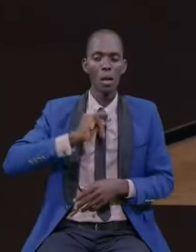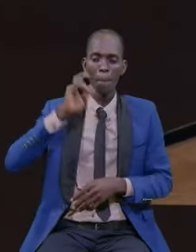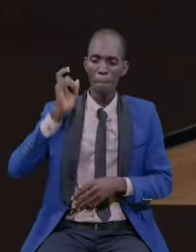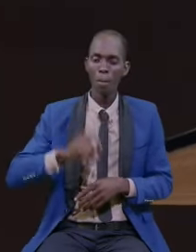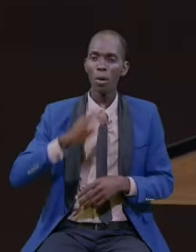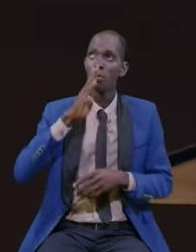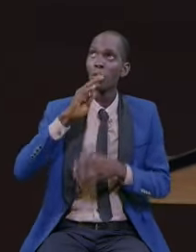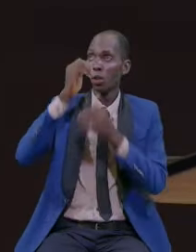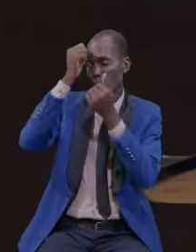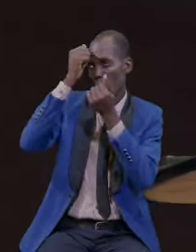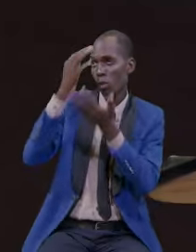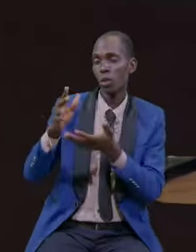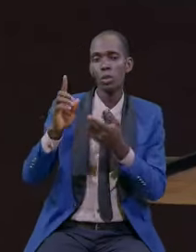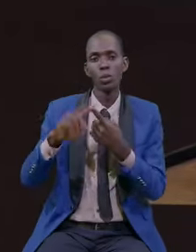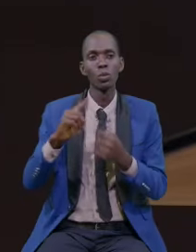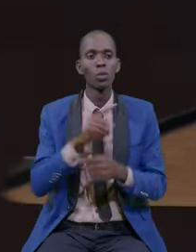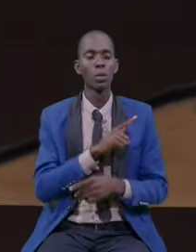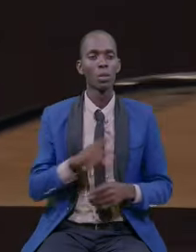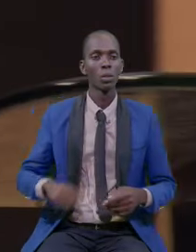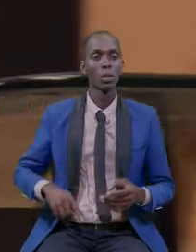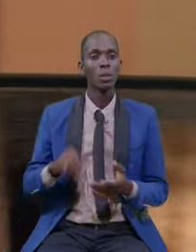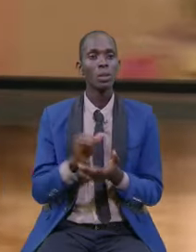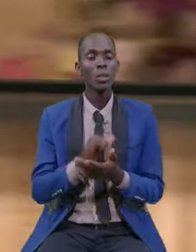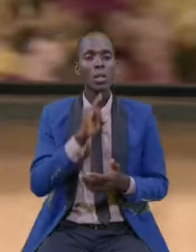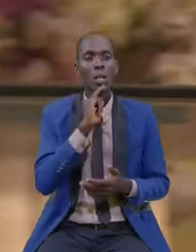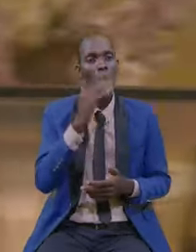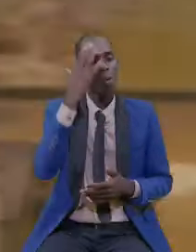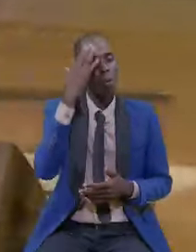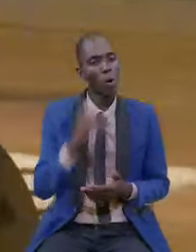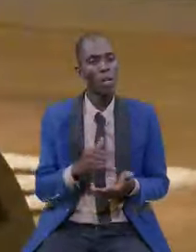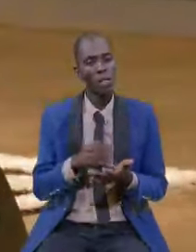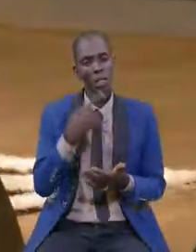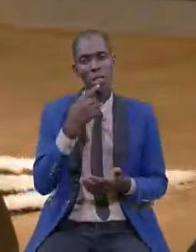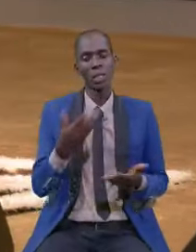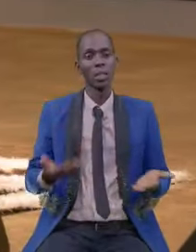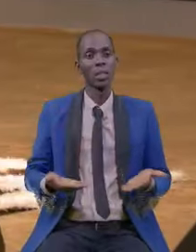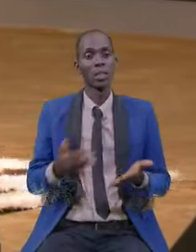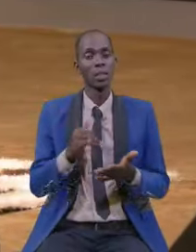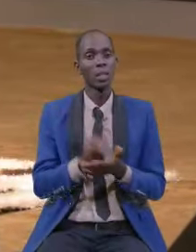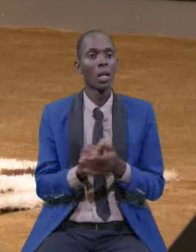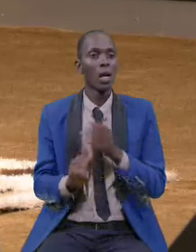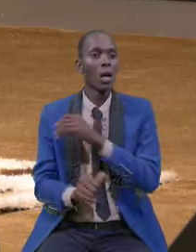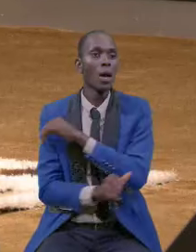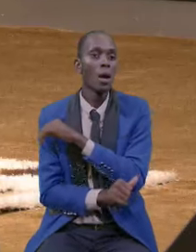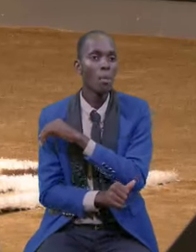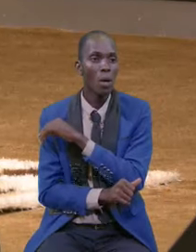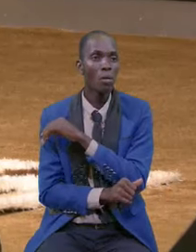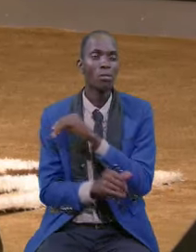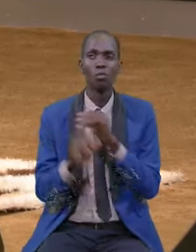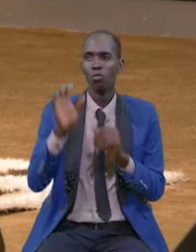obedient unto the Lord. That's why it says that Abraham looked for a